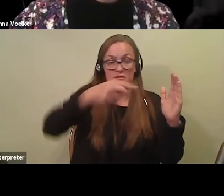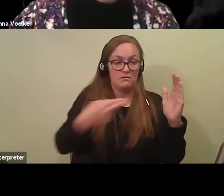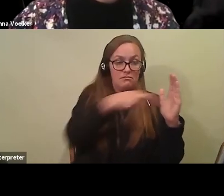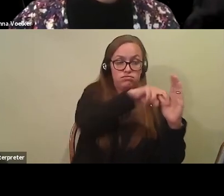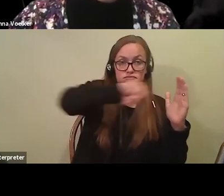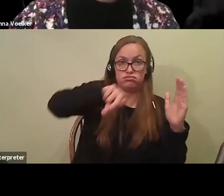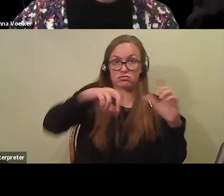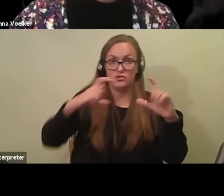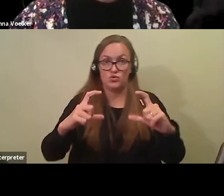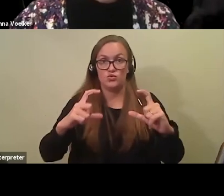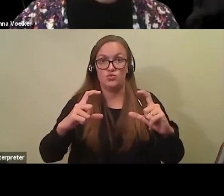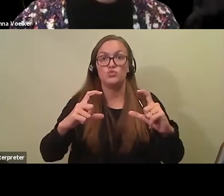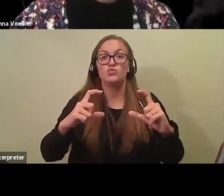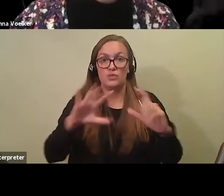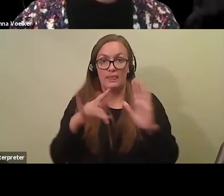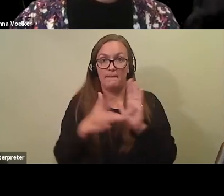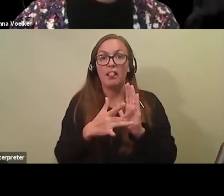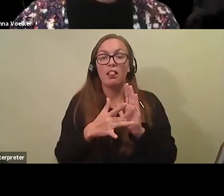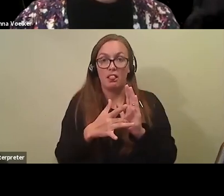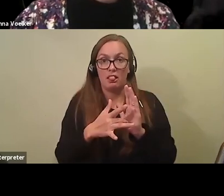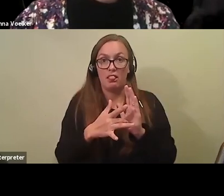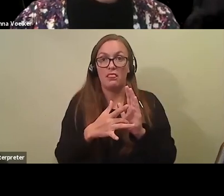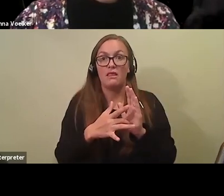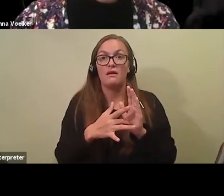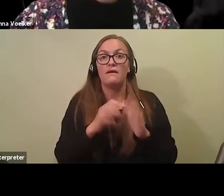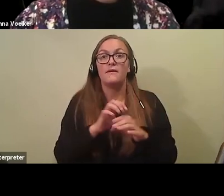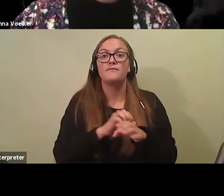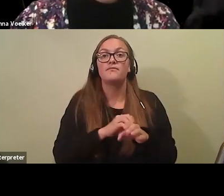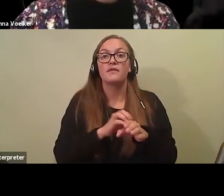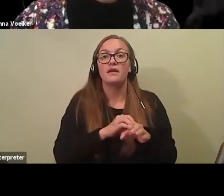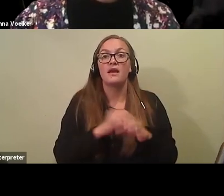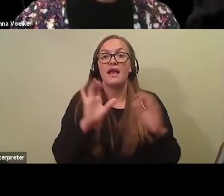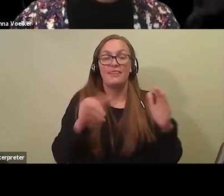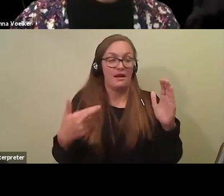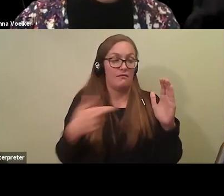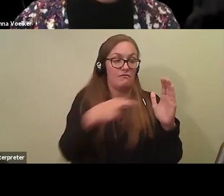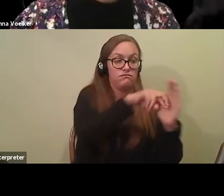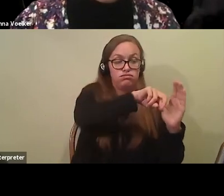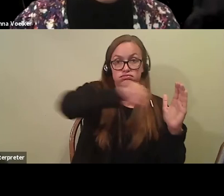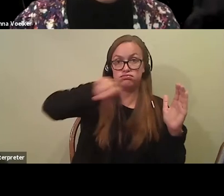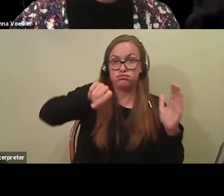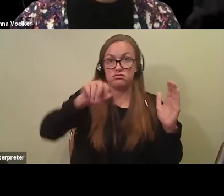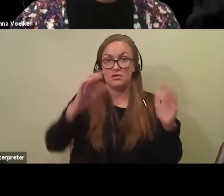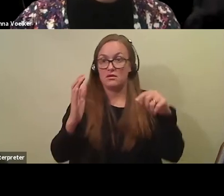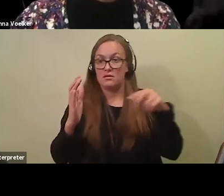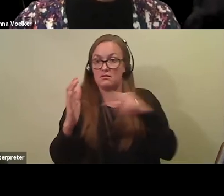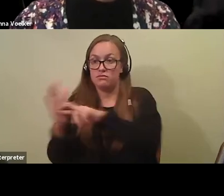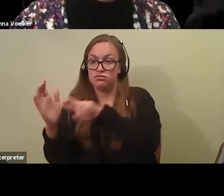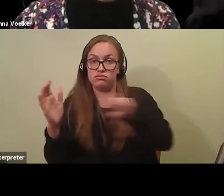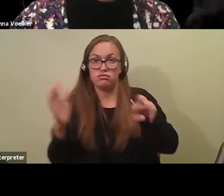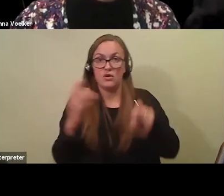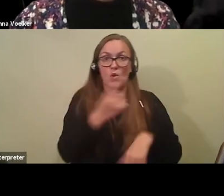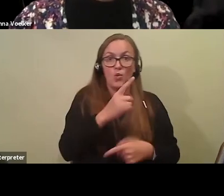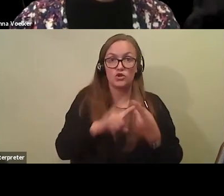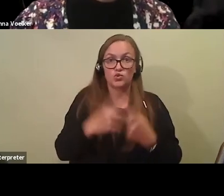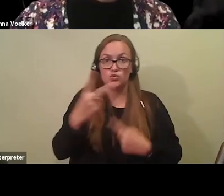crystal. And what happens then is that from one to two, and then when it bounces back to the other hand and goes back two to four, four to eight,